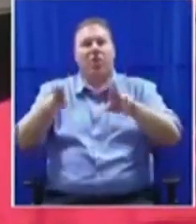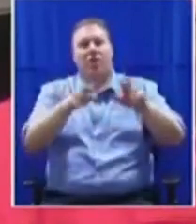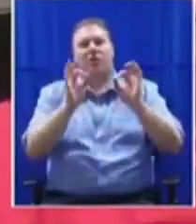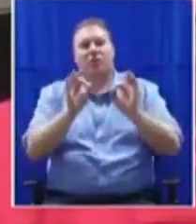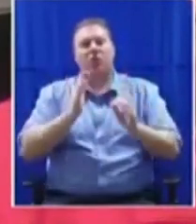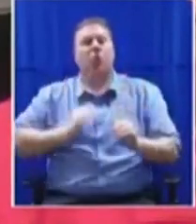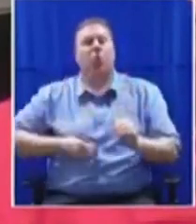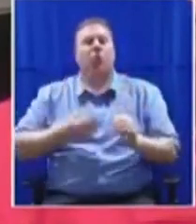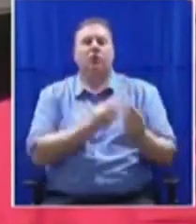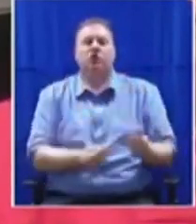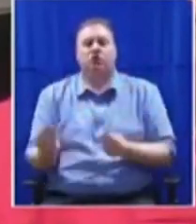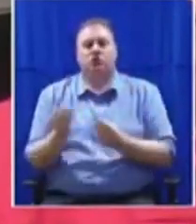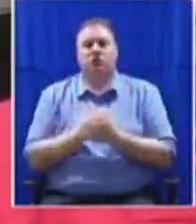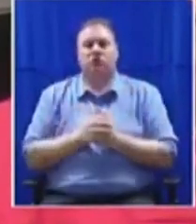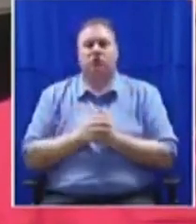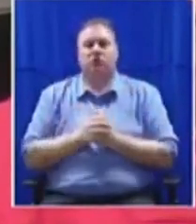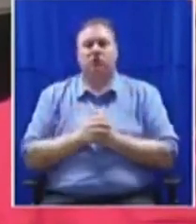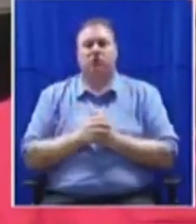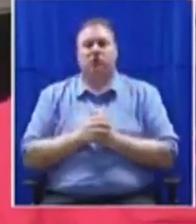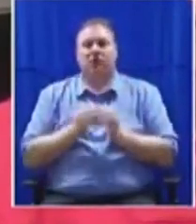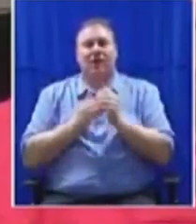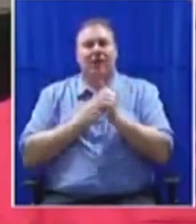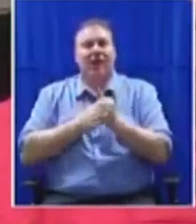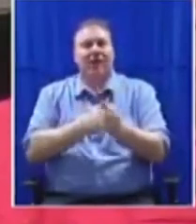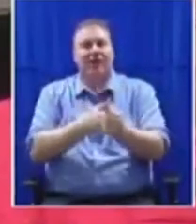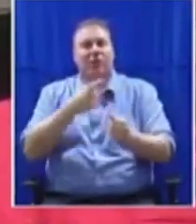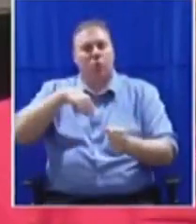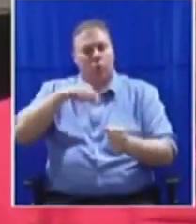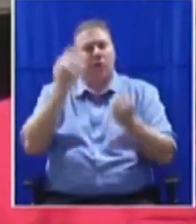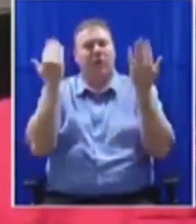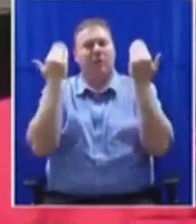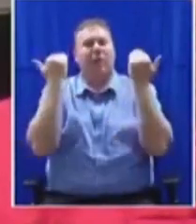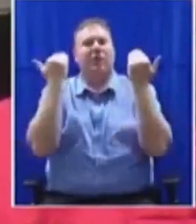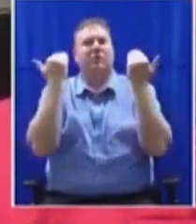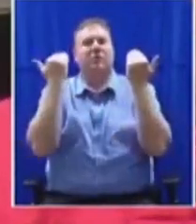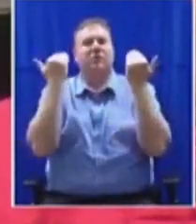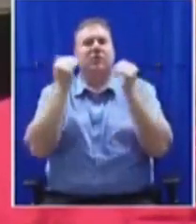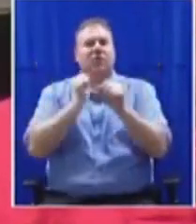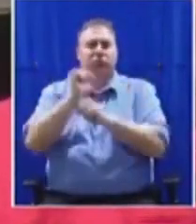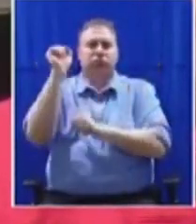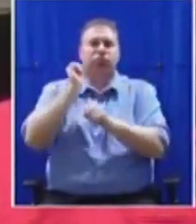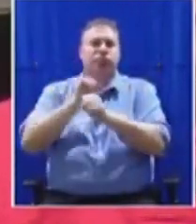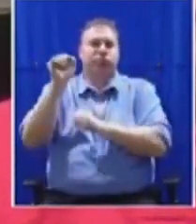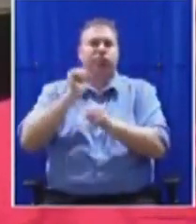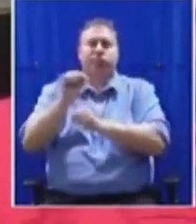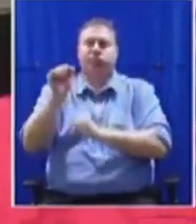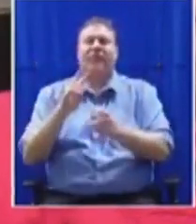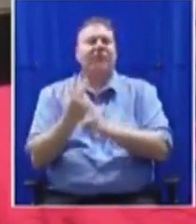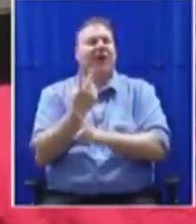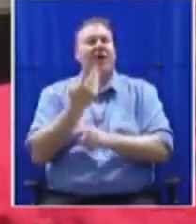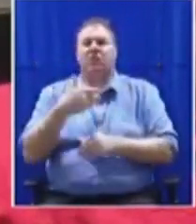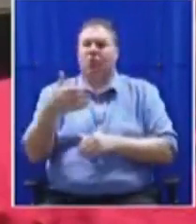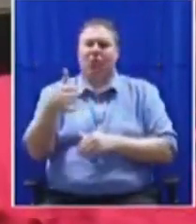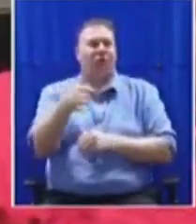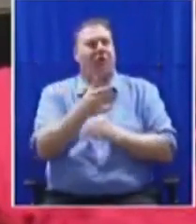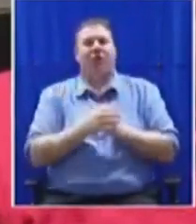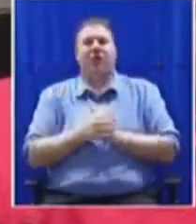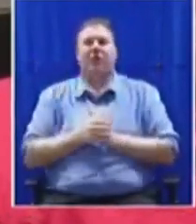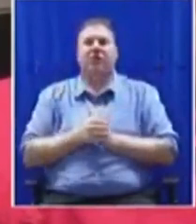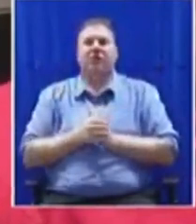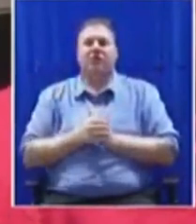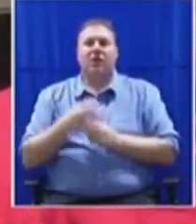children. And as leaders, we are expected to be actively against the spread of violence and lawlessness.